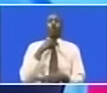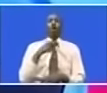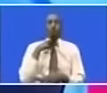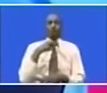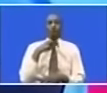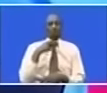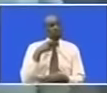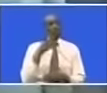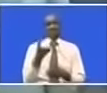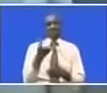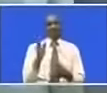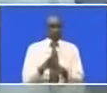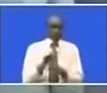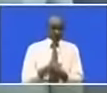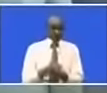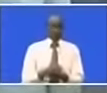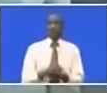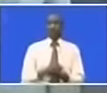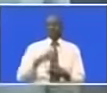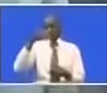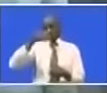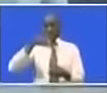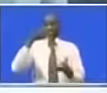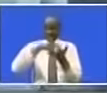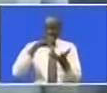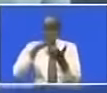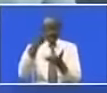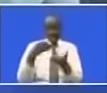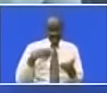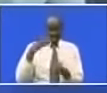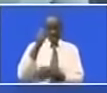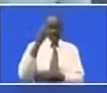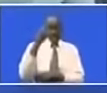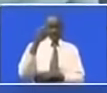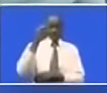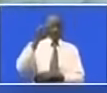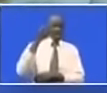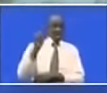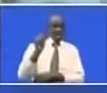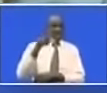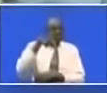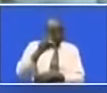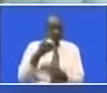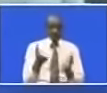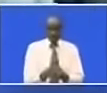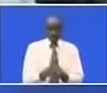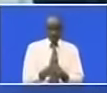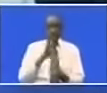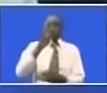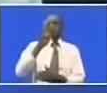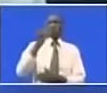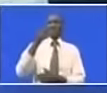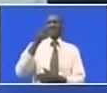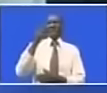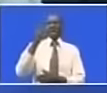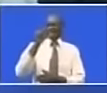producer. At a polling station in the country's commercial capital, Abidjan, incumbent President Alassane Ouattara casts his